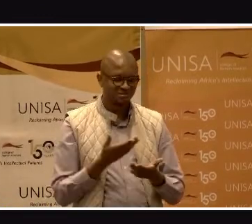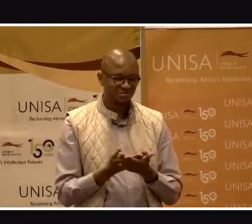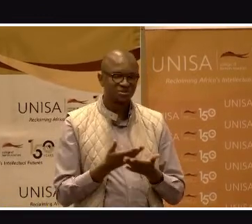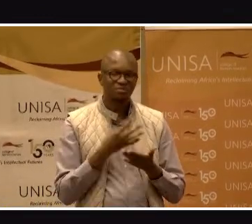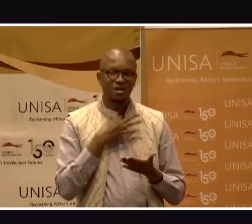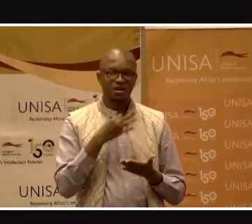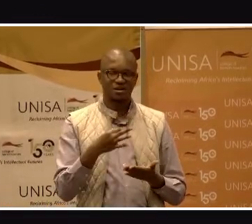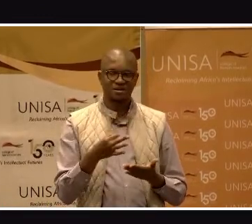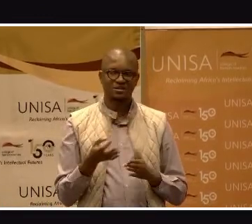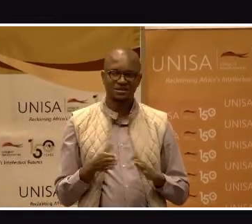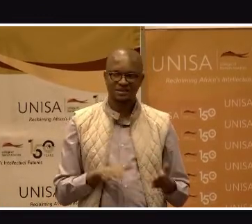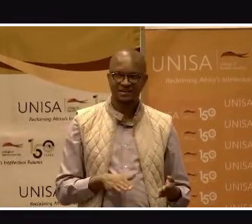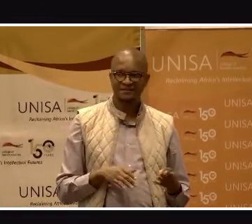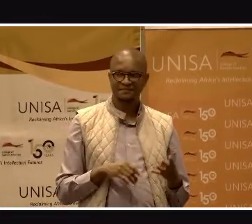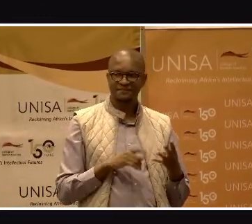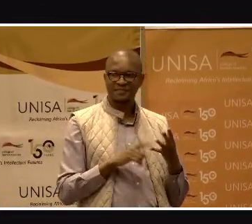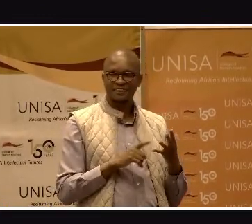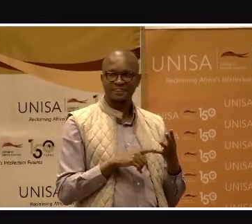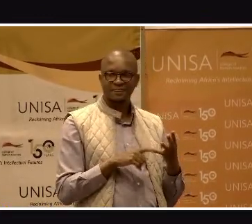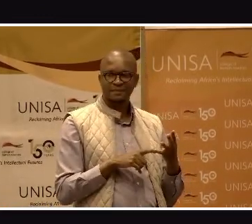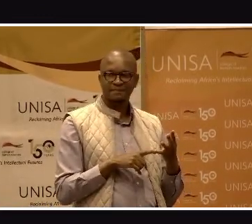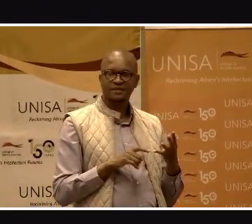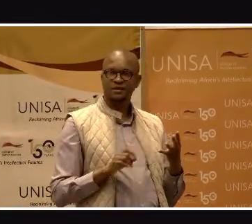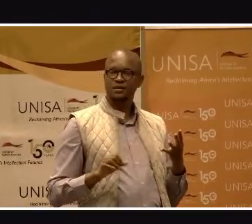693. In Oceania, we have